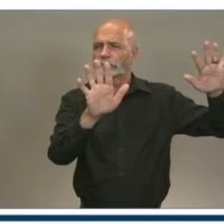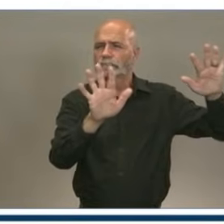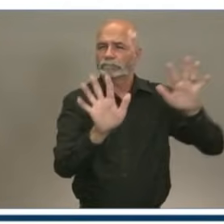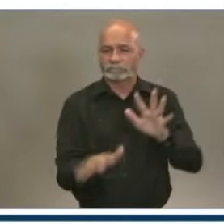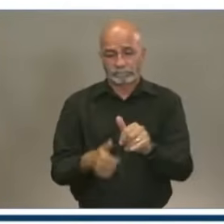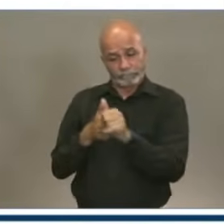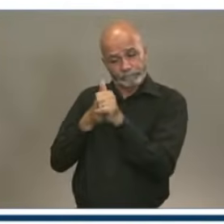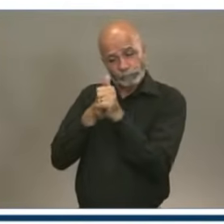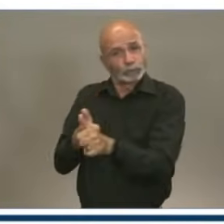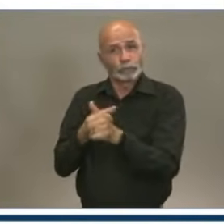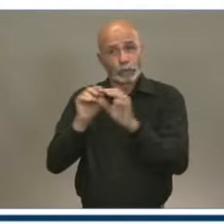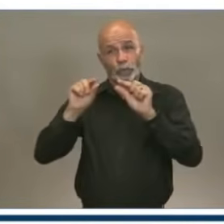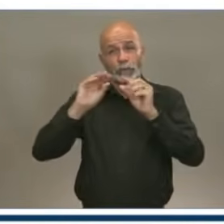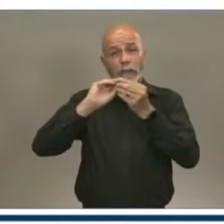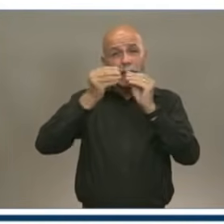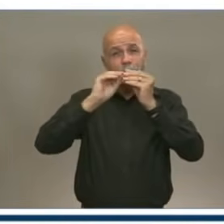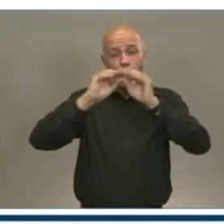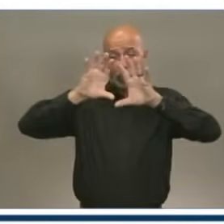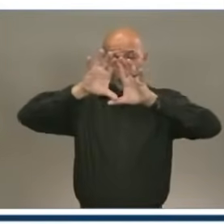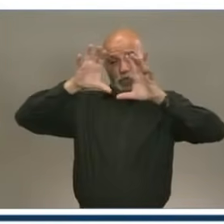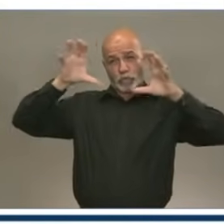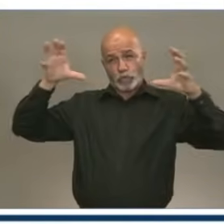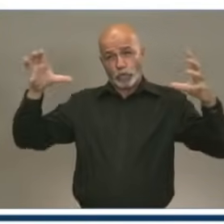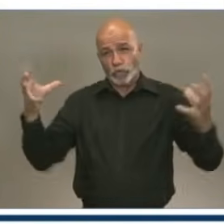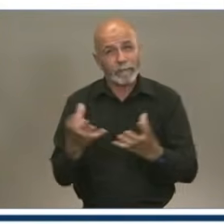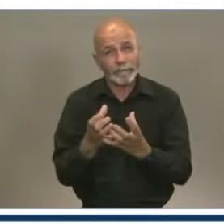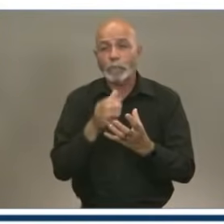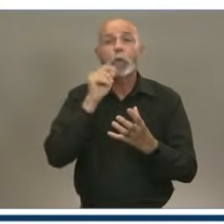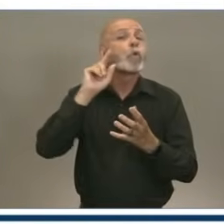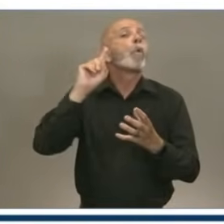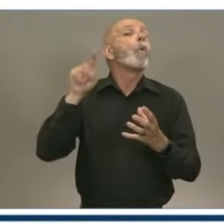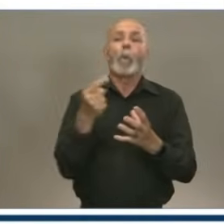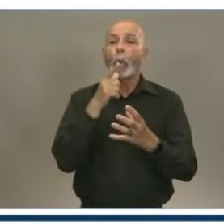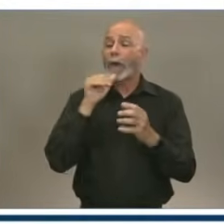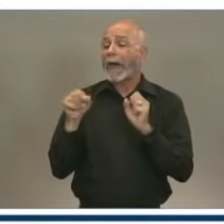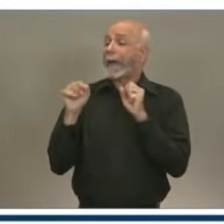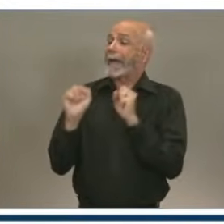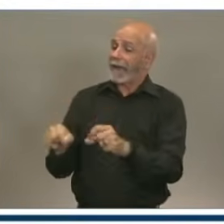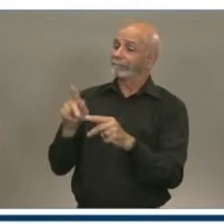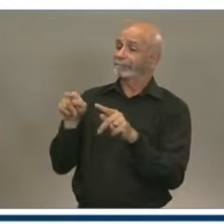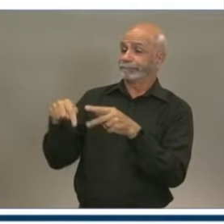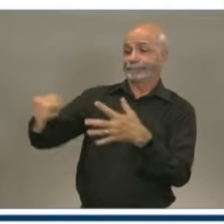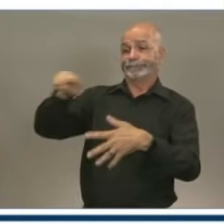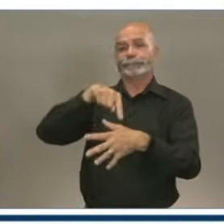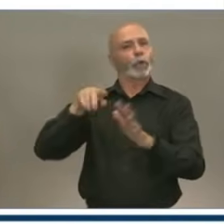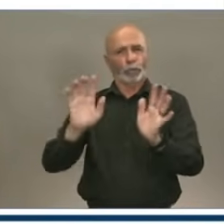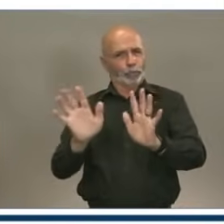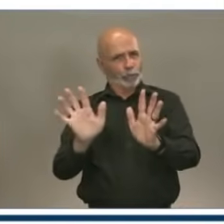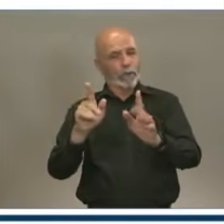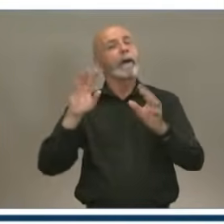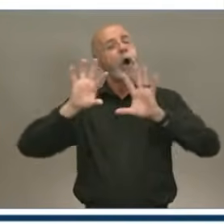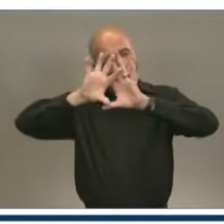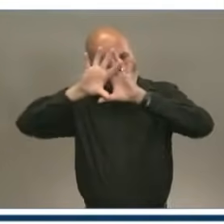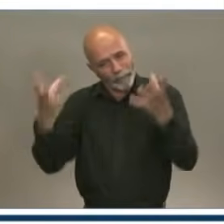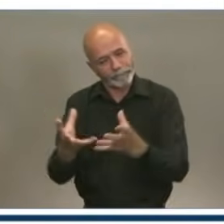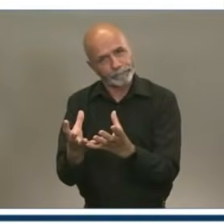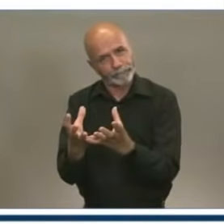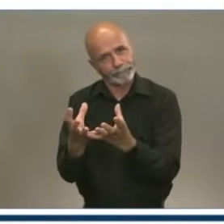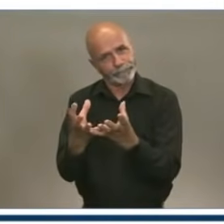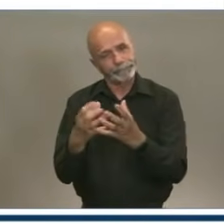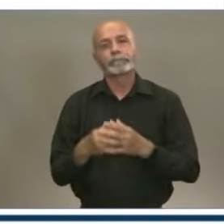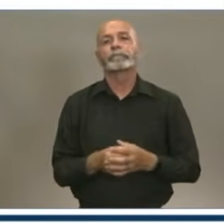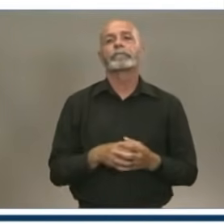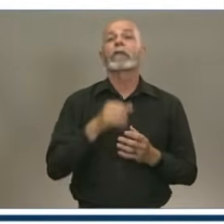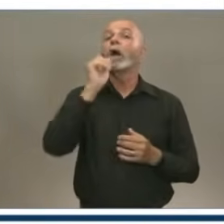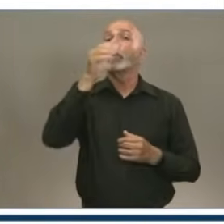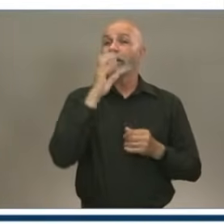eligible. So given all of this, phase 4 of our reopening plan will come into effect this Wednesday at